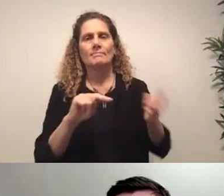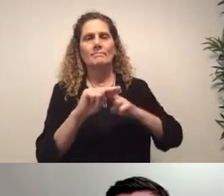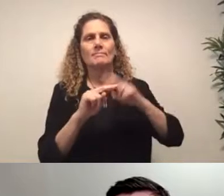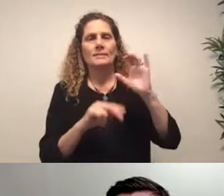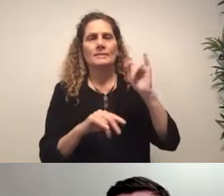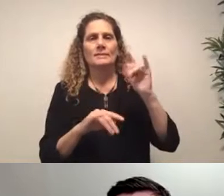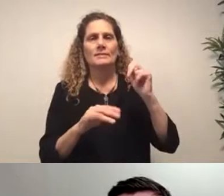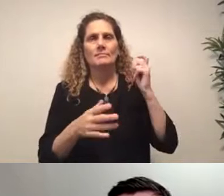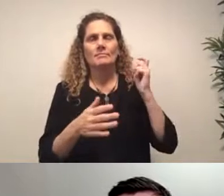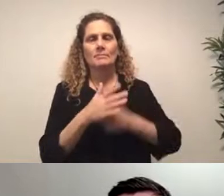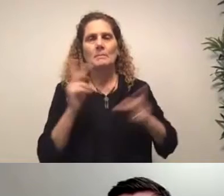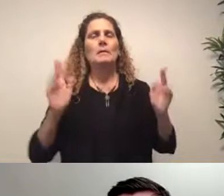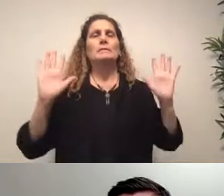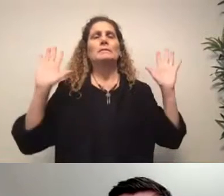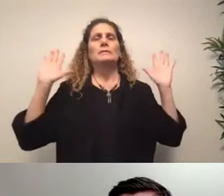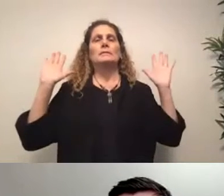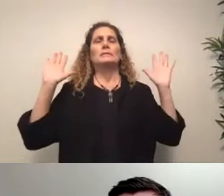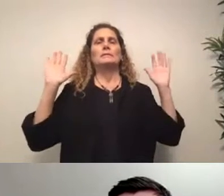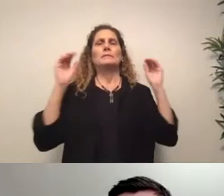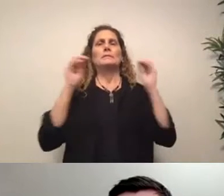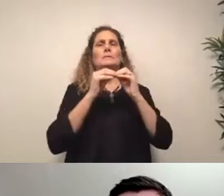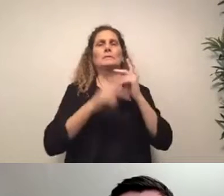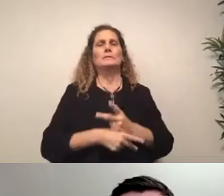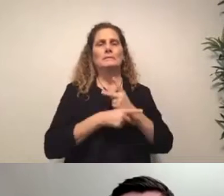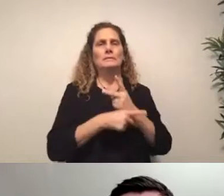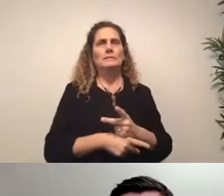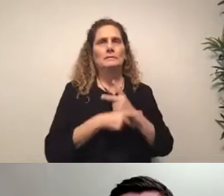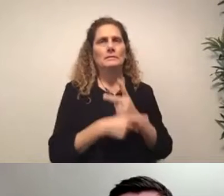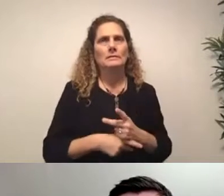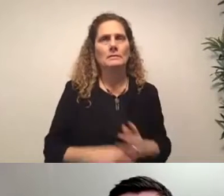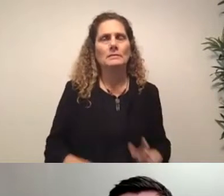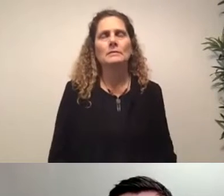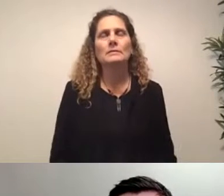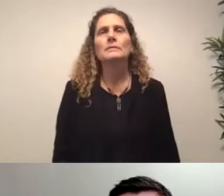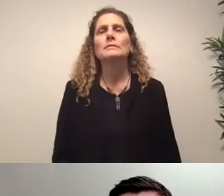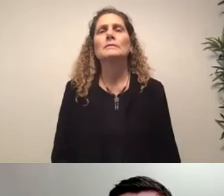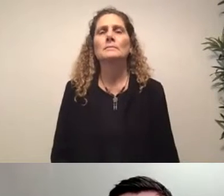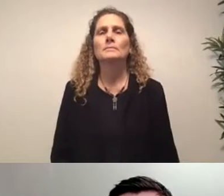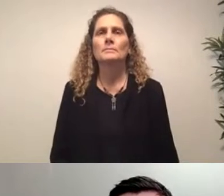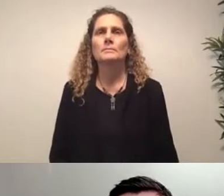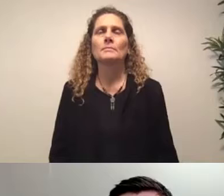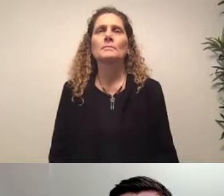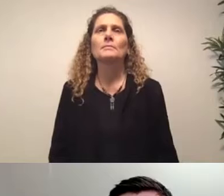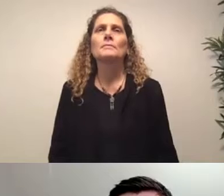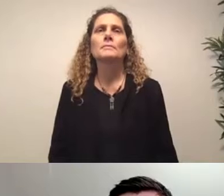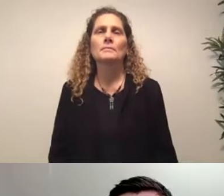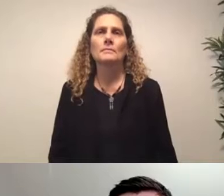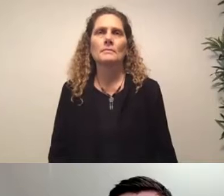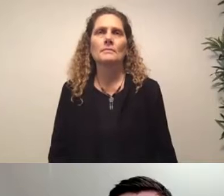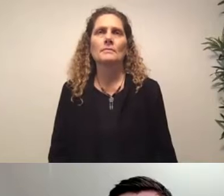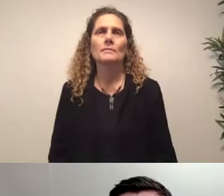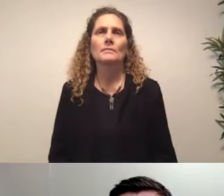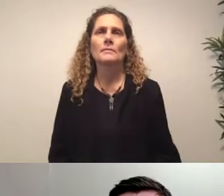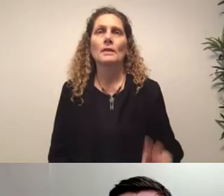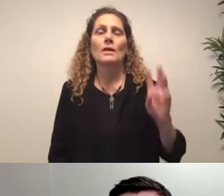do have any questions for our panel, please place them into the chat. The next question comes from Ben Wagner at WISN. On the